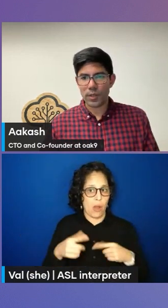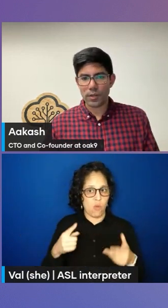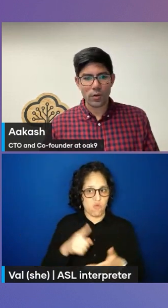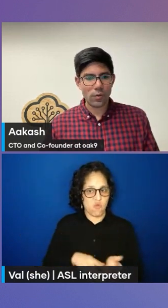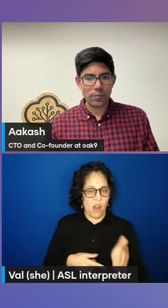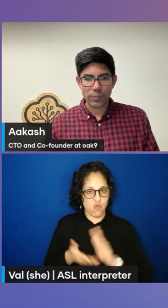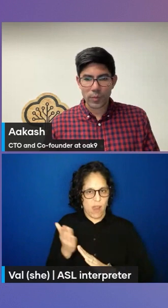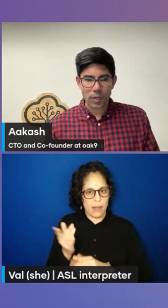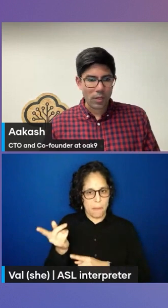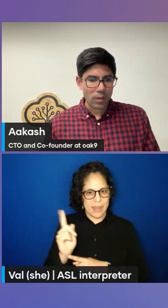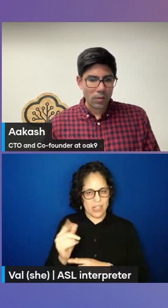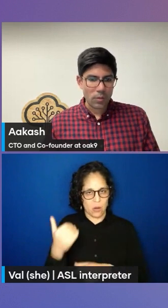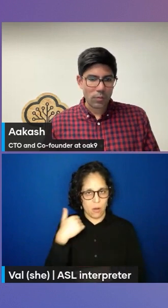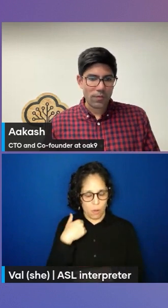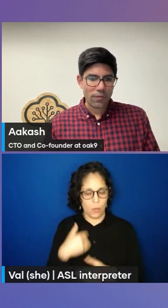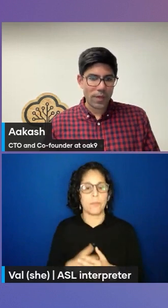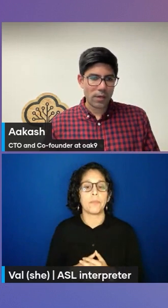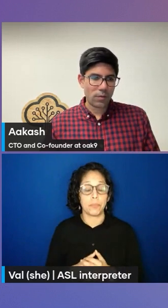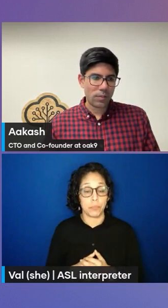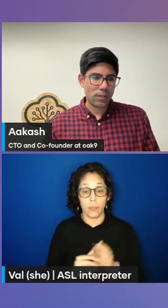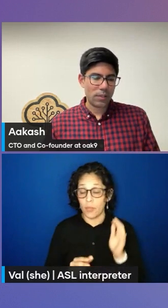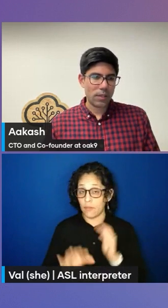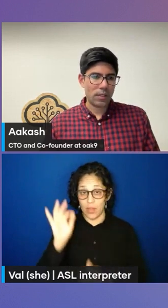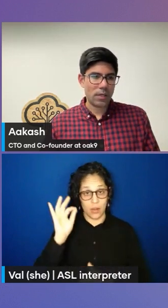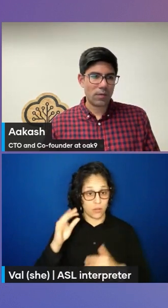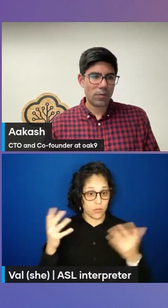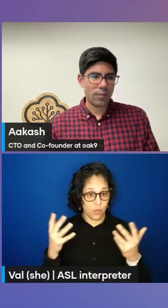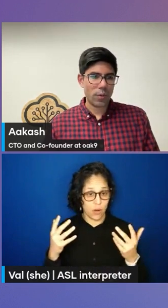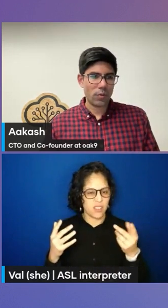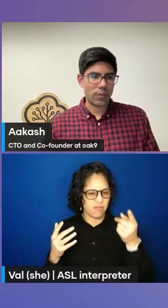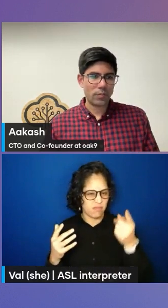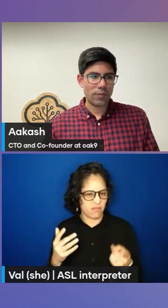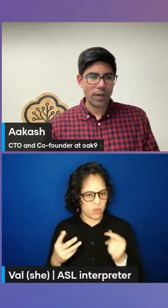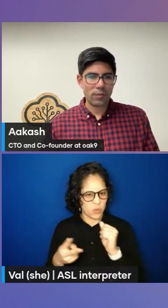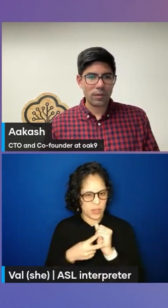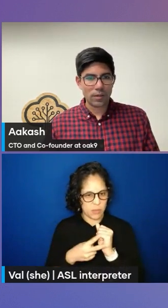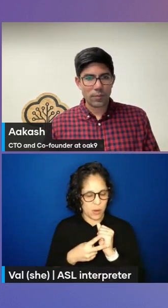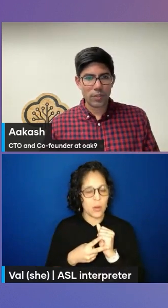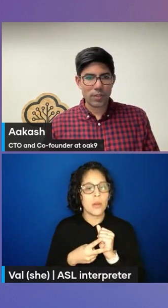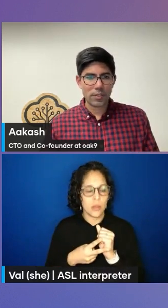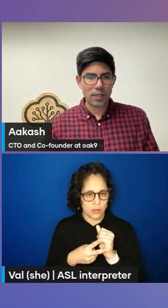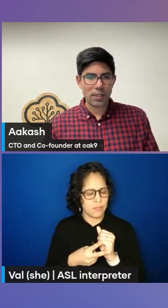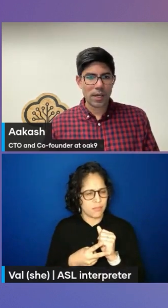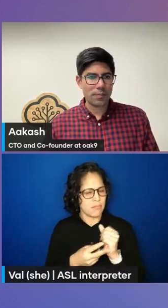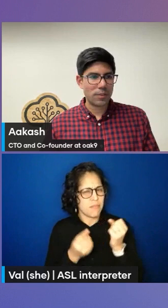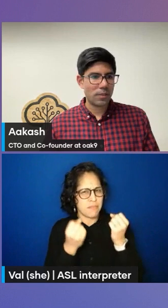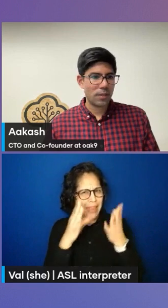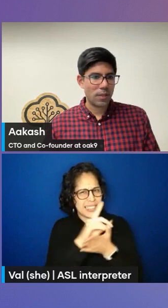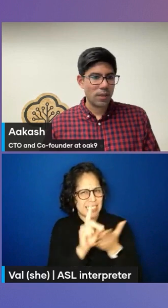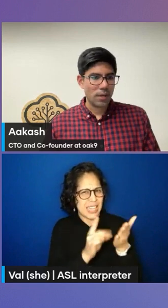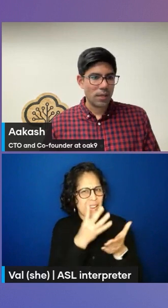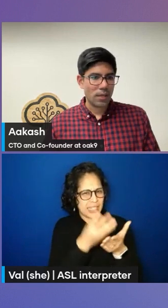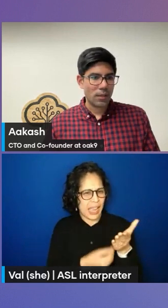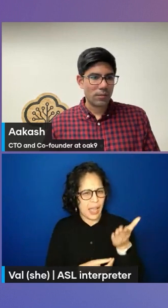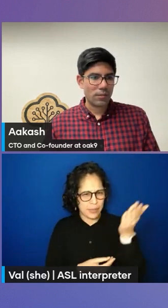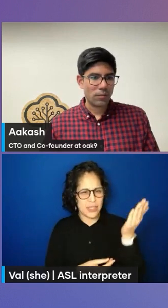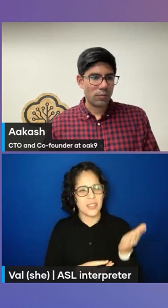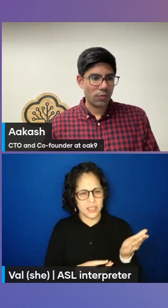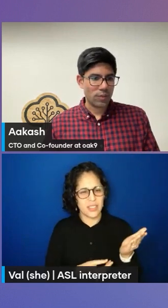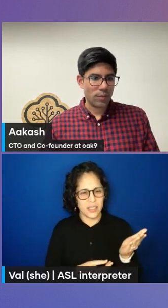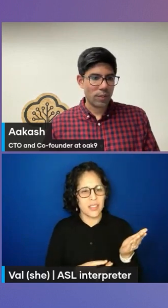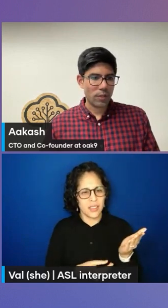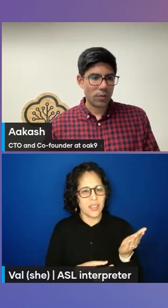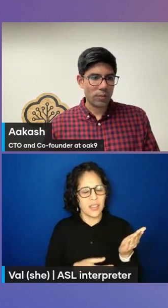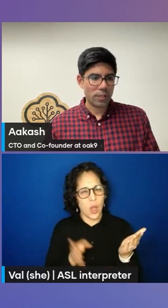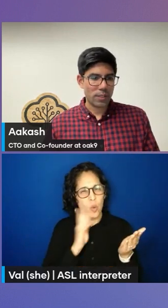just a minute ago, what we found in that repo is we found a bunch of design gaps. I'll